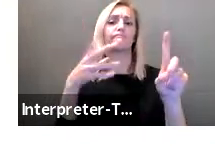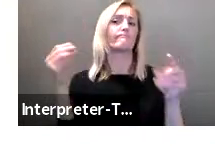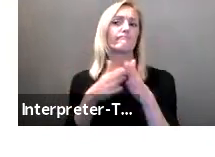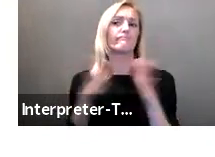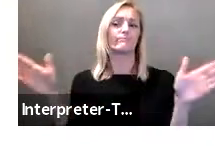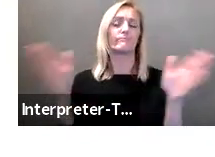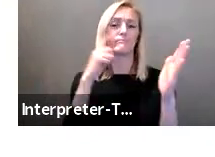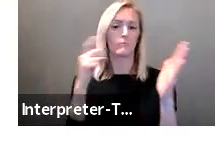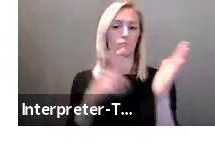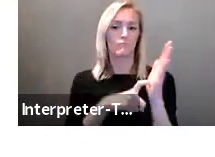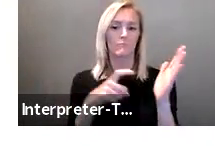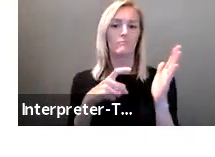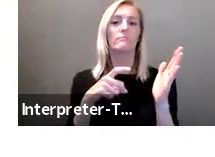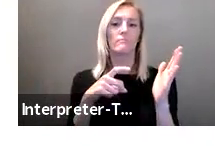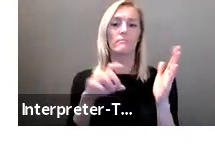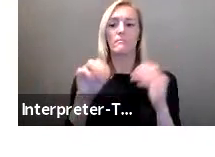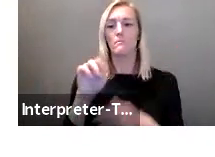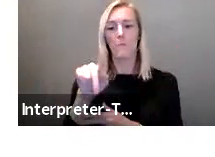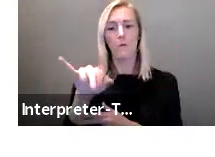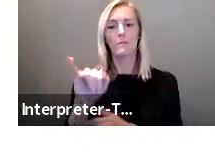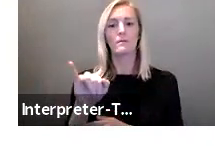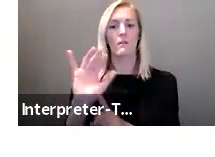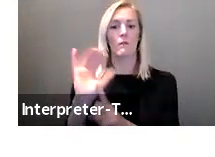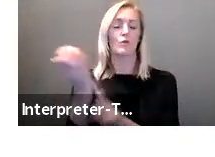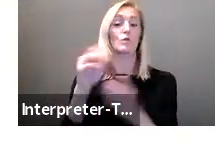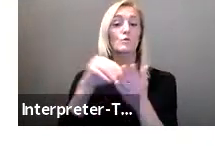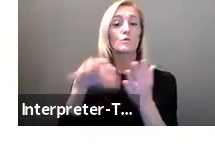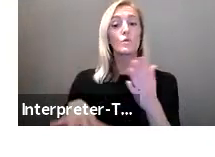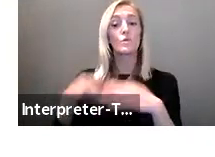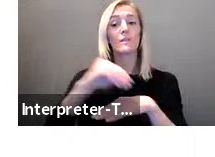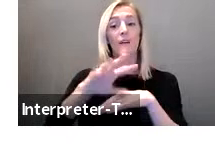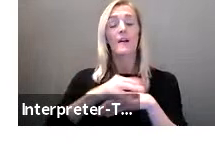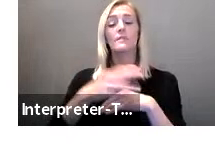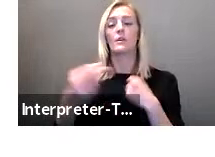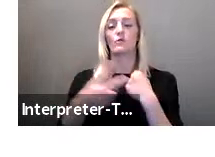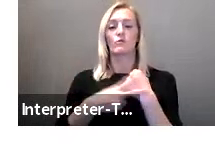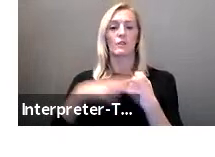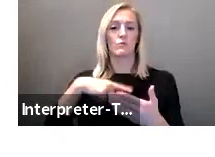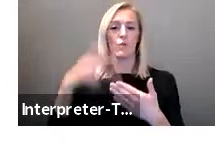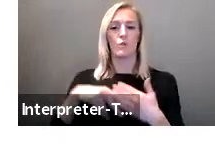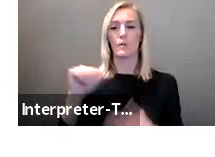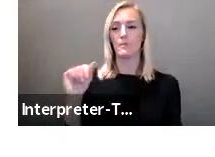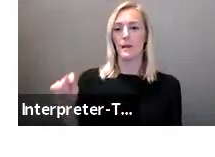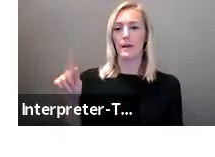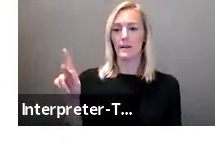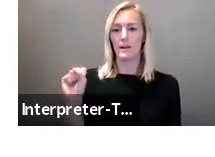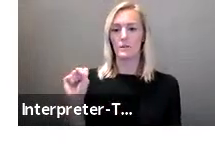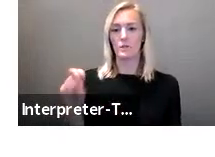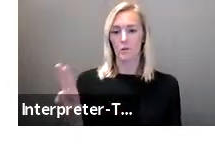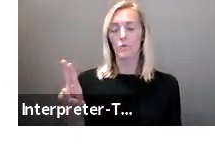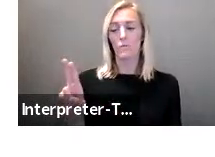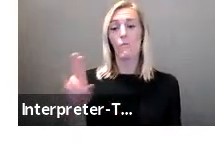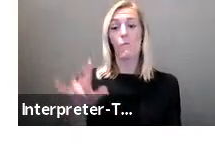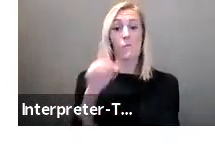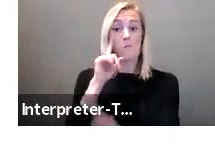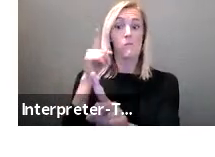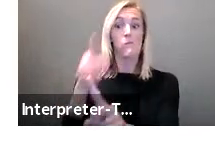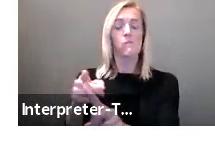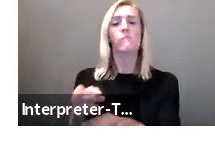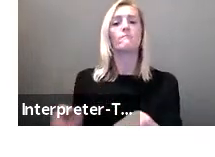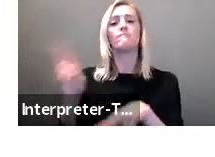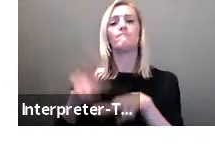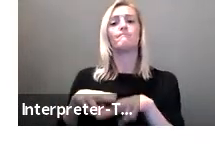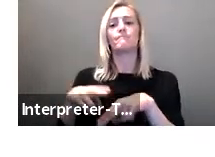recognized multicultural student advising and retention program at K-State, which was aimed at increasing retention